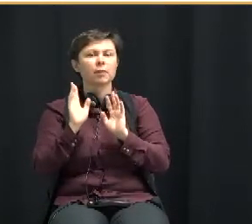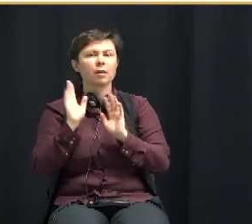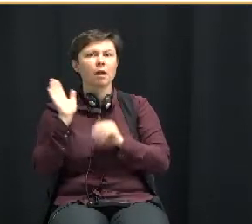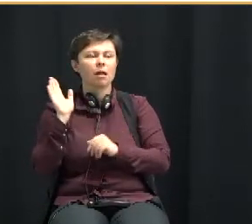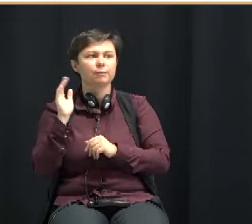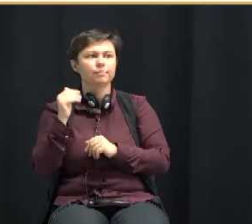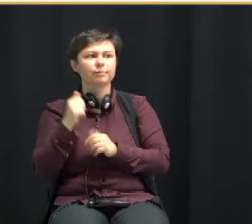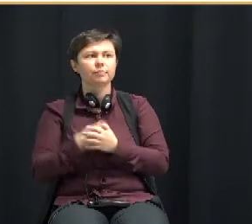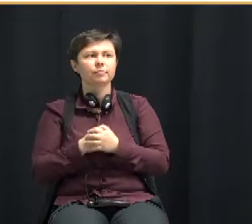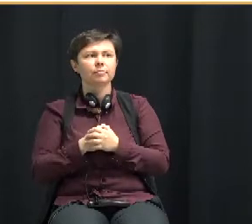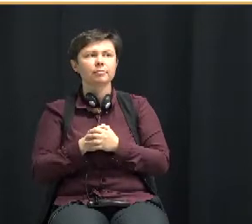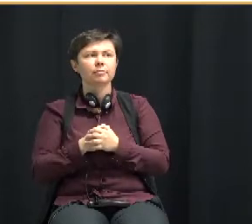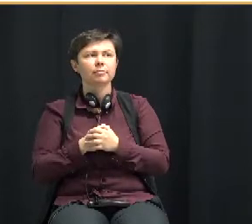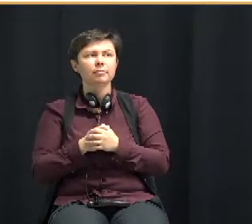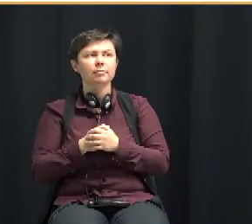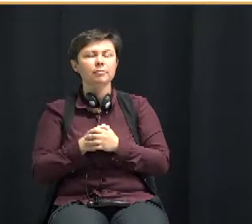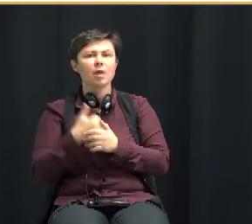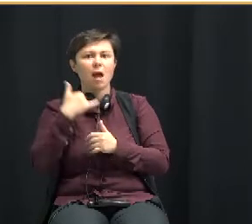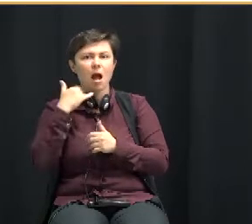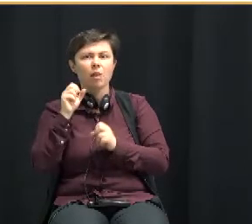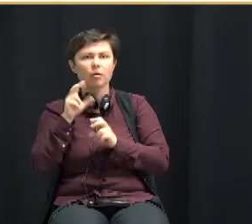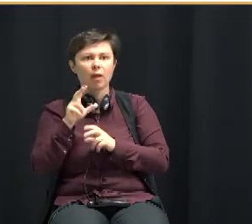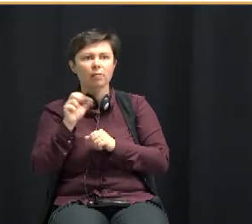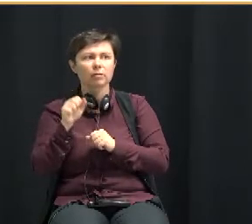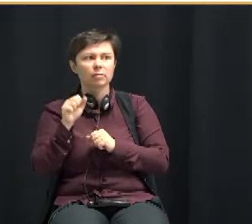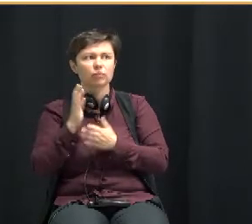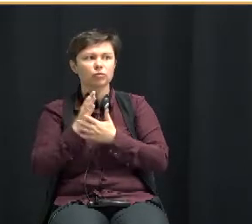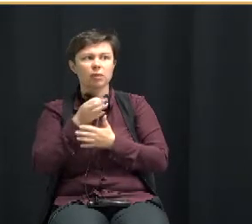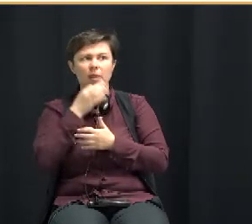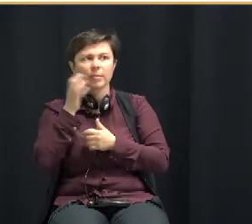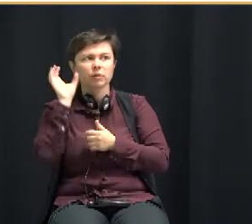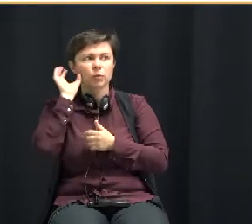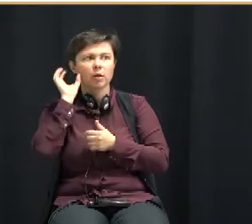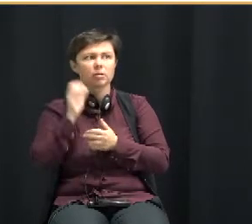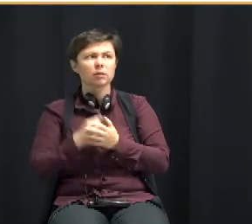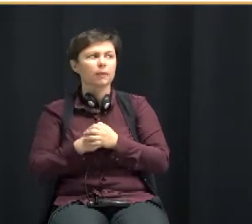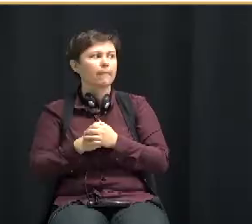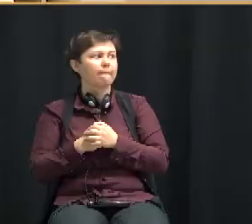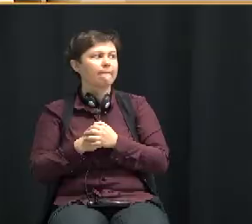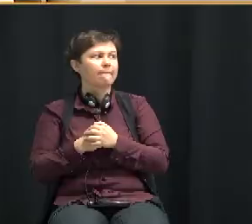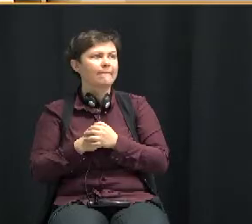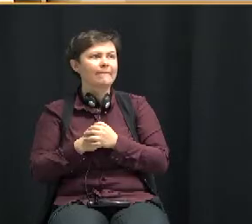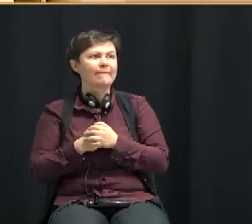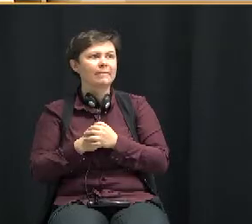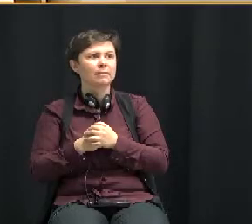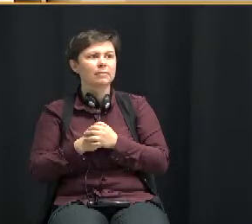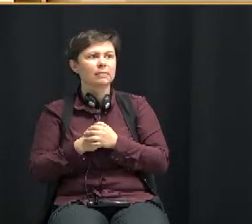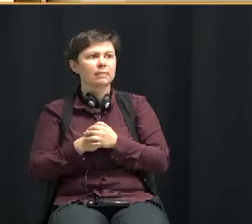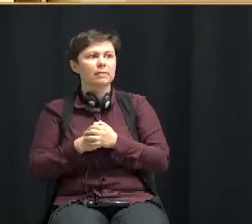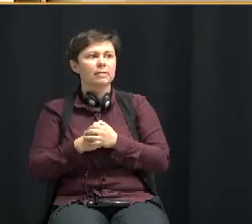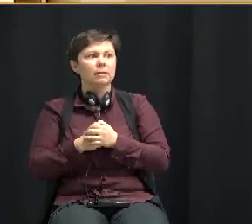Hello? Hello? Hello? Tak. Can you hear us now? Yes.